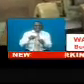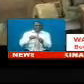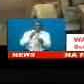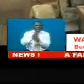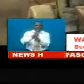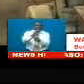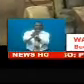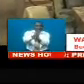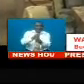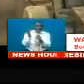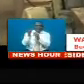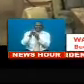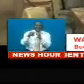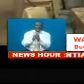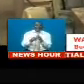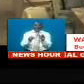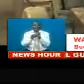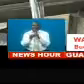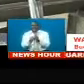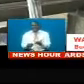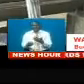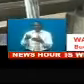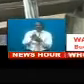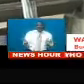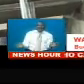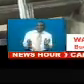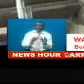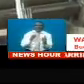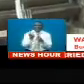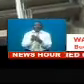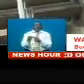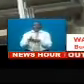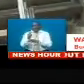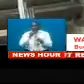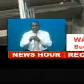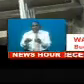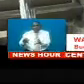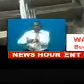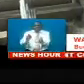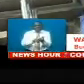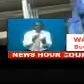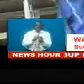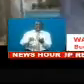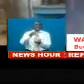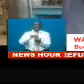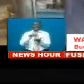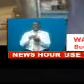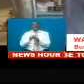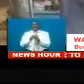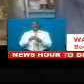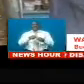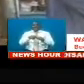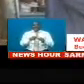investment outreach nationwide to identify, promote, and encourage local investors to register with the center